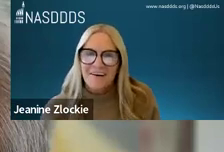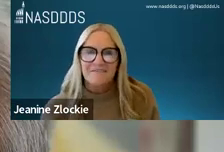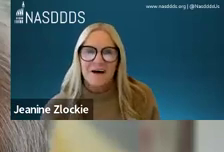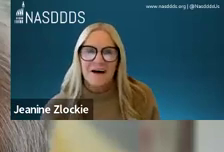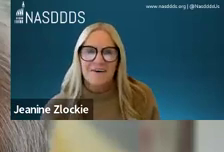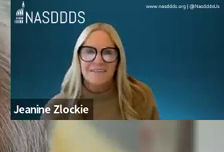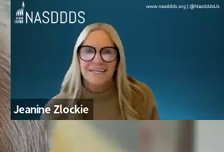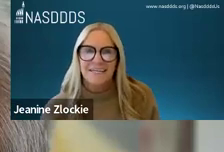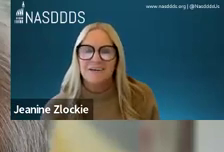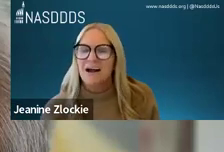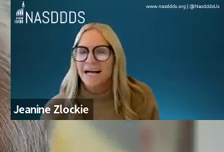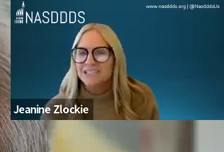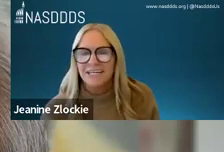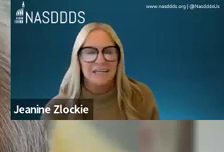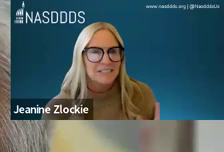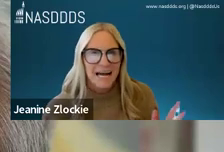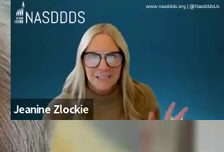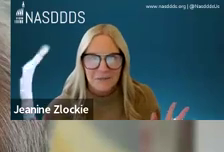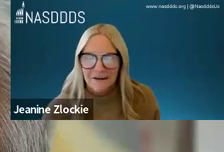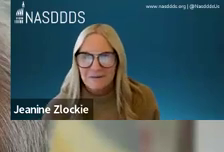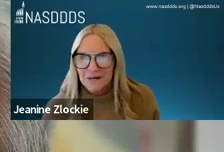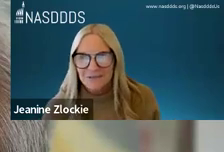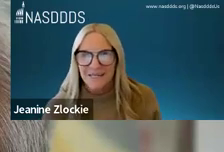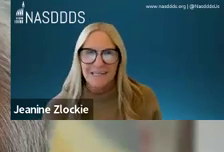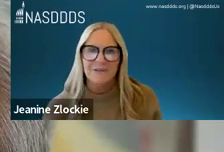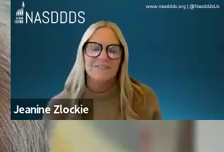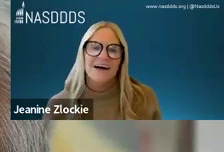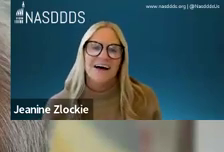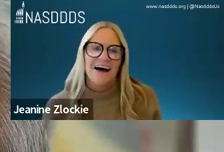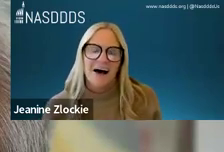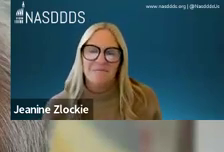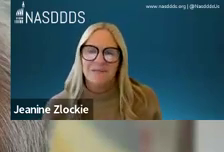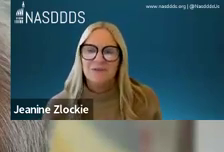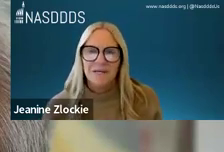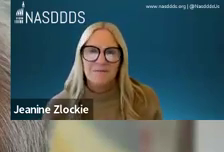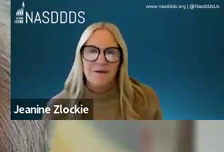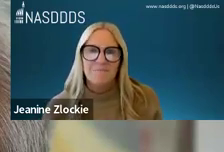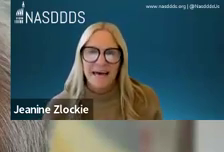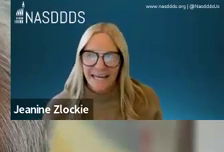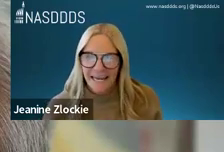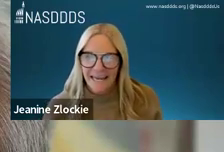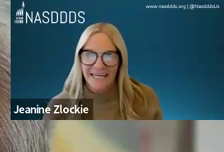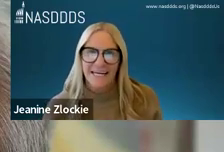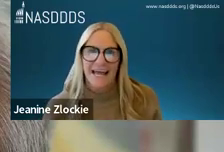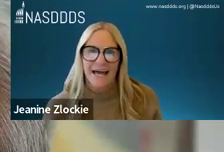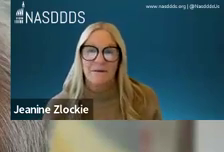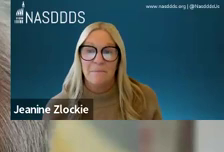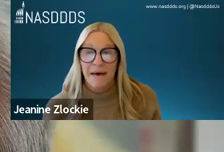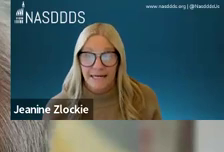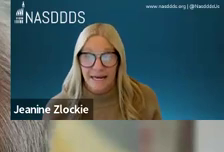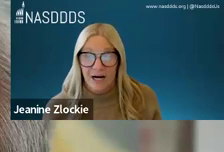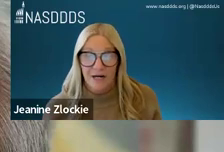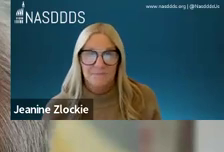intersection of interaction, intersection, whatever word you want to use, between Medicaid